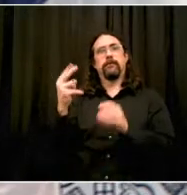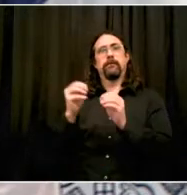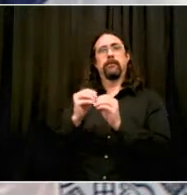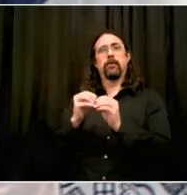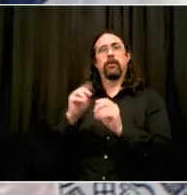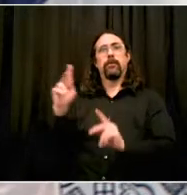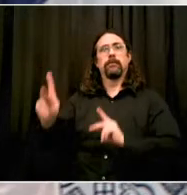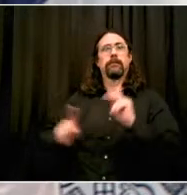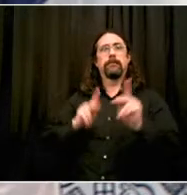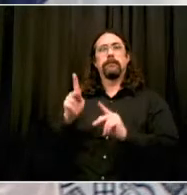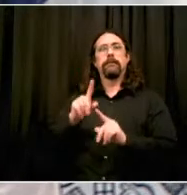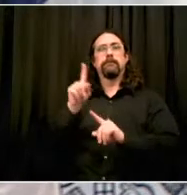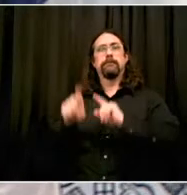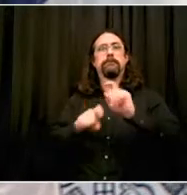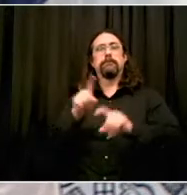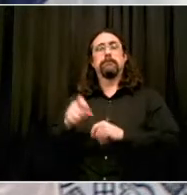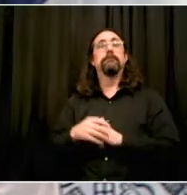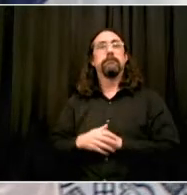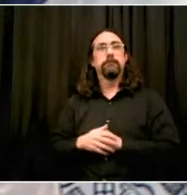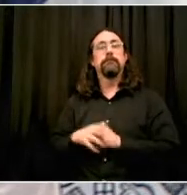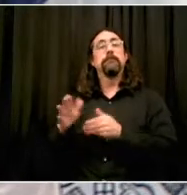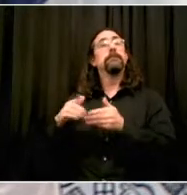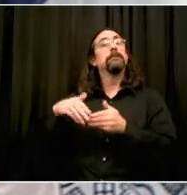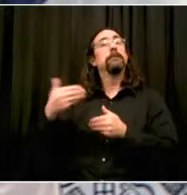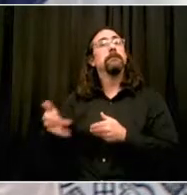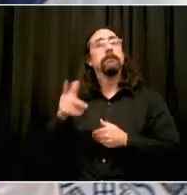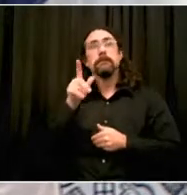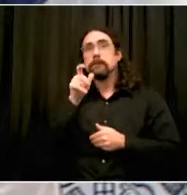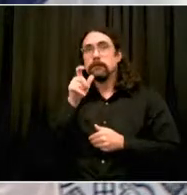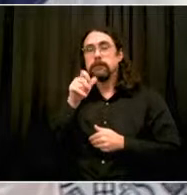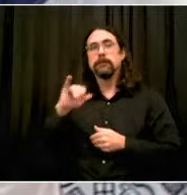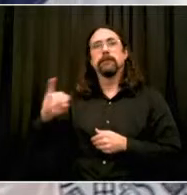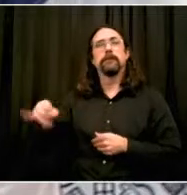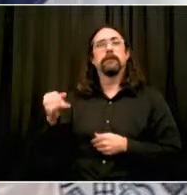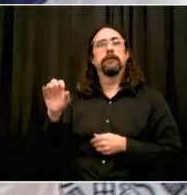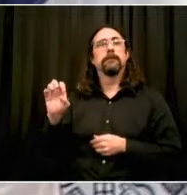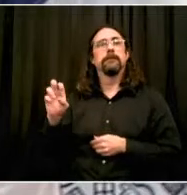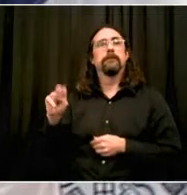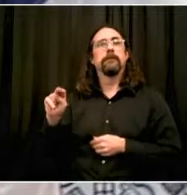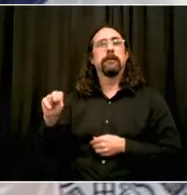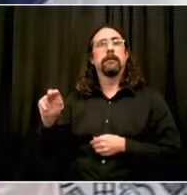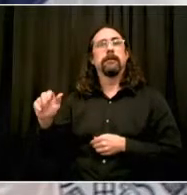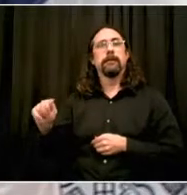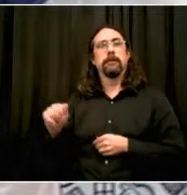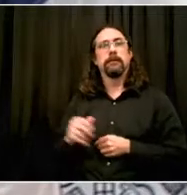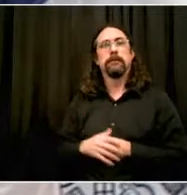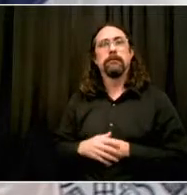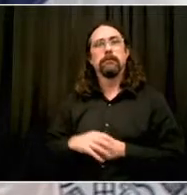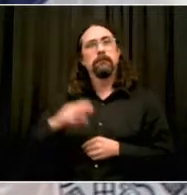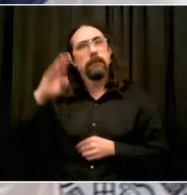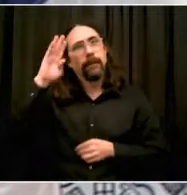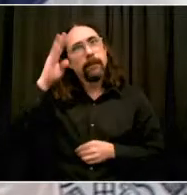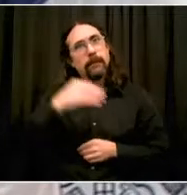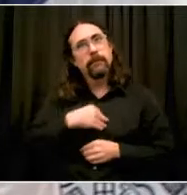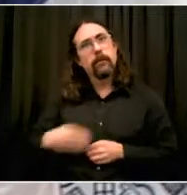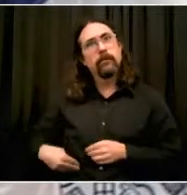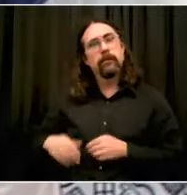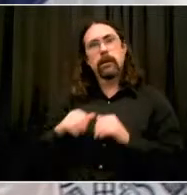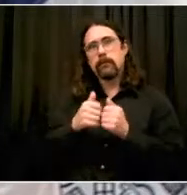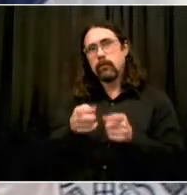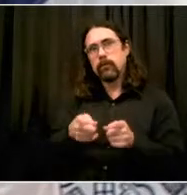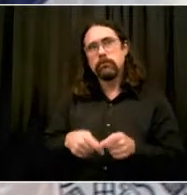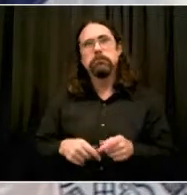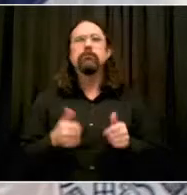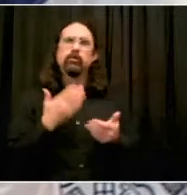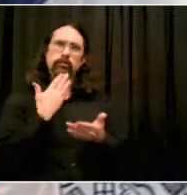with the second wave and more people getting tested, but people are running into incredibly long lines, especially at urgent cares. So what's